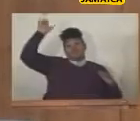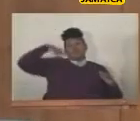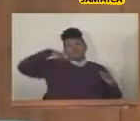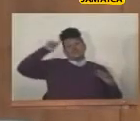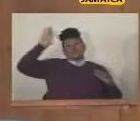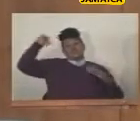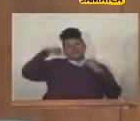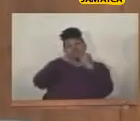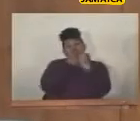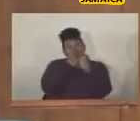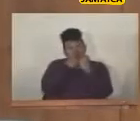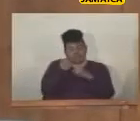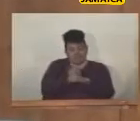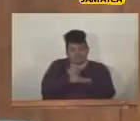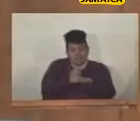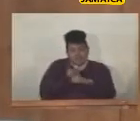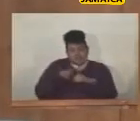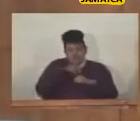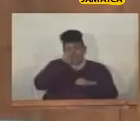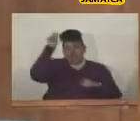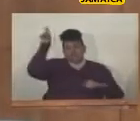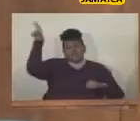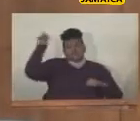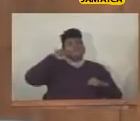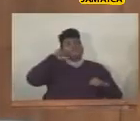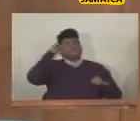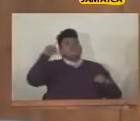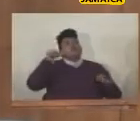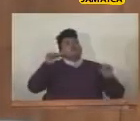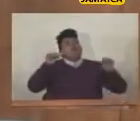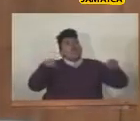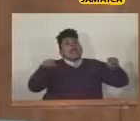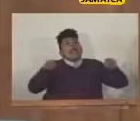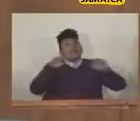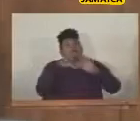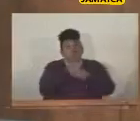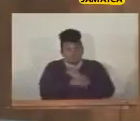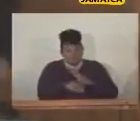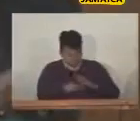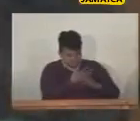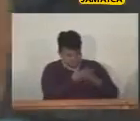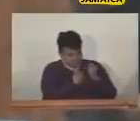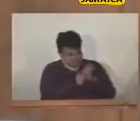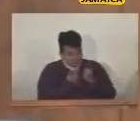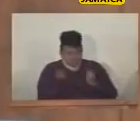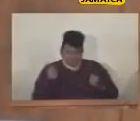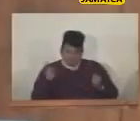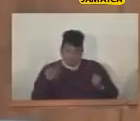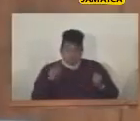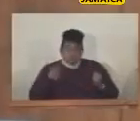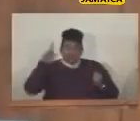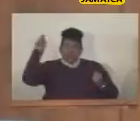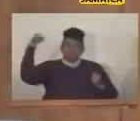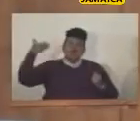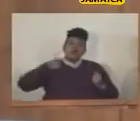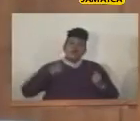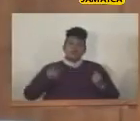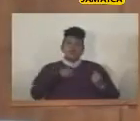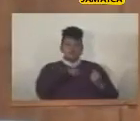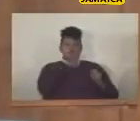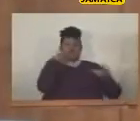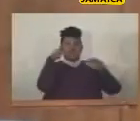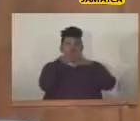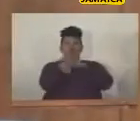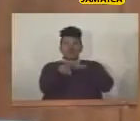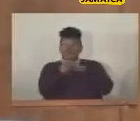The question is, the time is 1:20 p.m. May the Senate be allowed to sit beyond 1:30 p.m. to complete the business